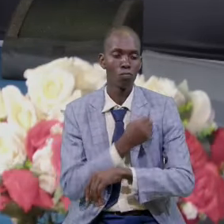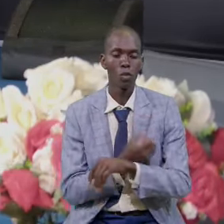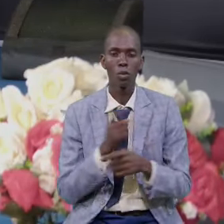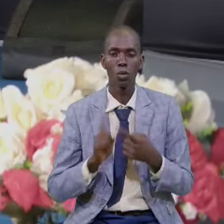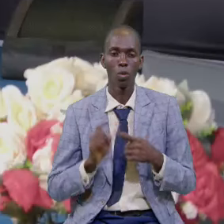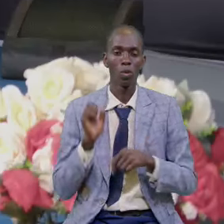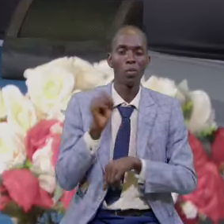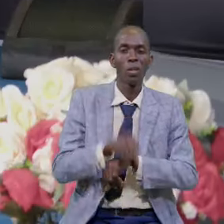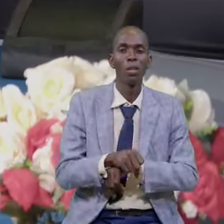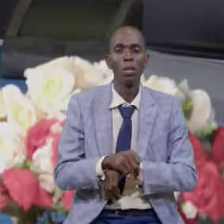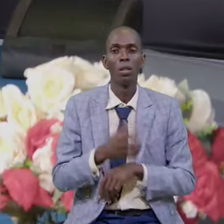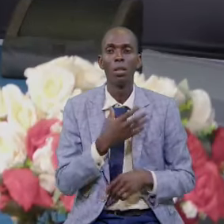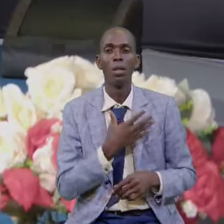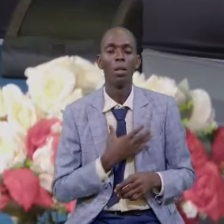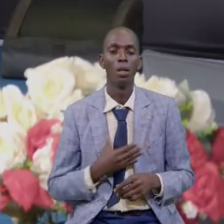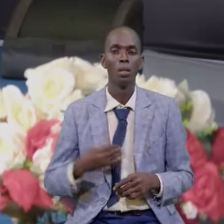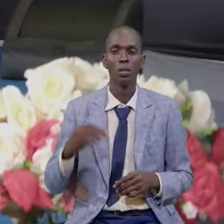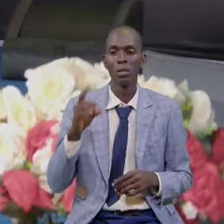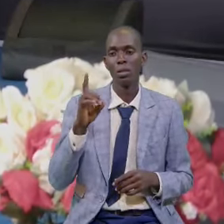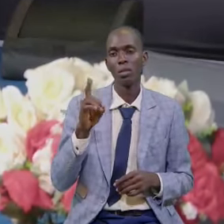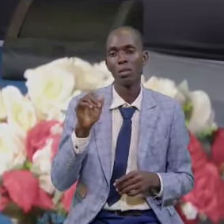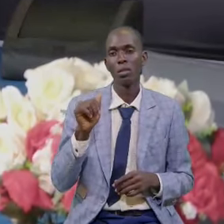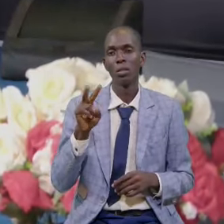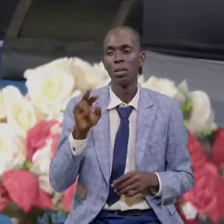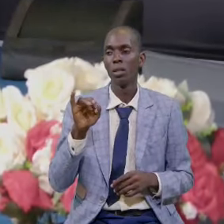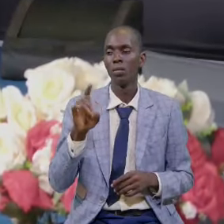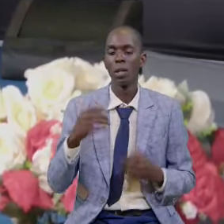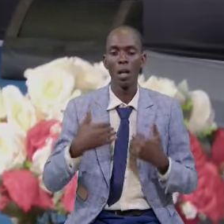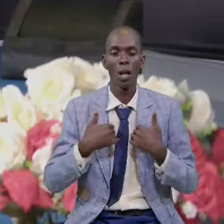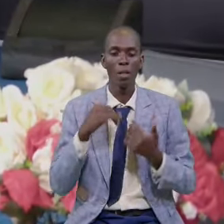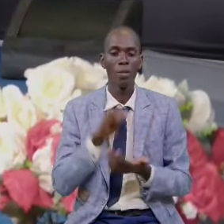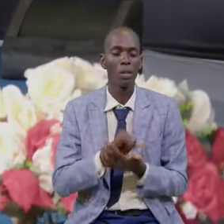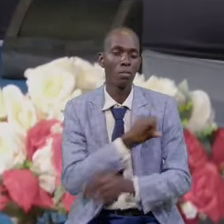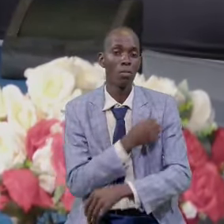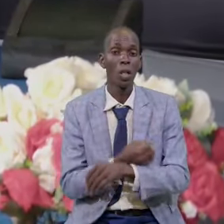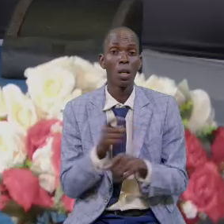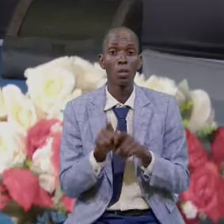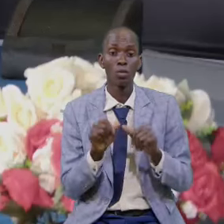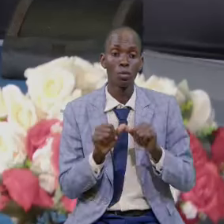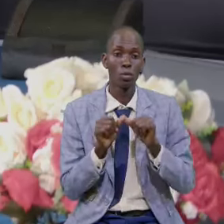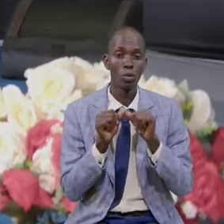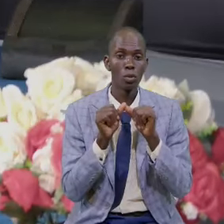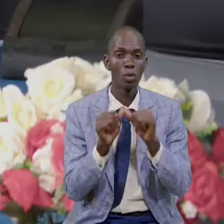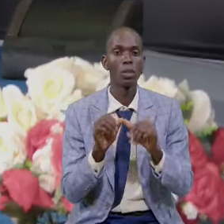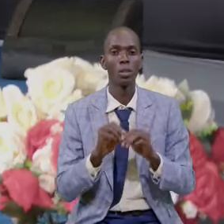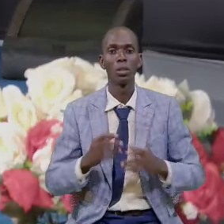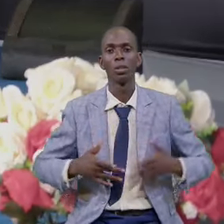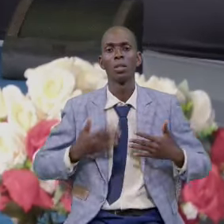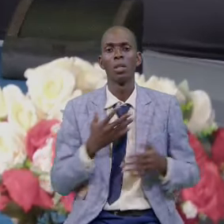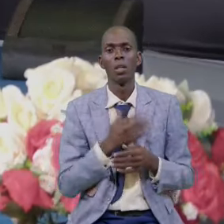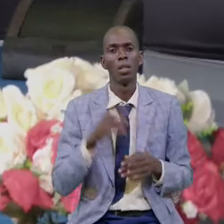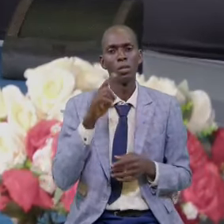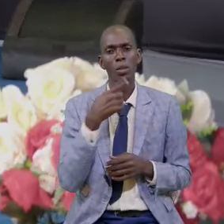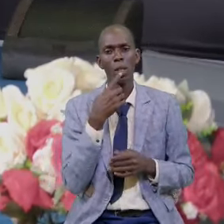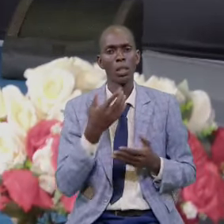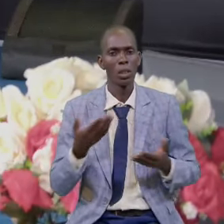And he had that strength. It's as you go on in life, and you say, here am I, and